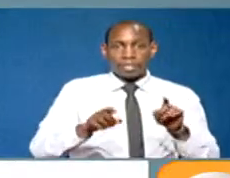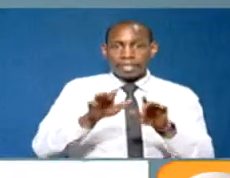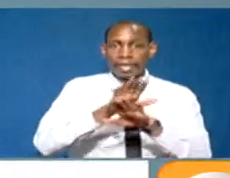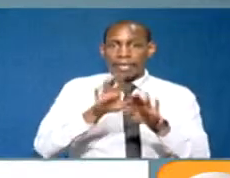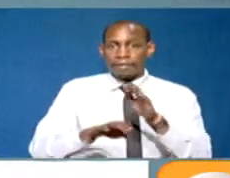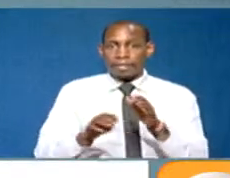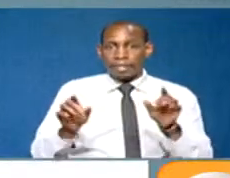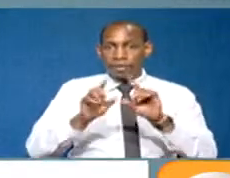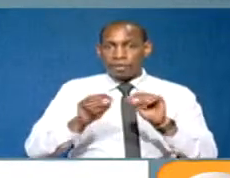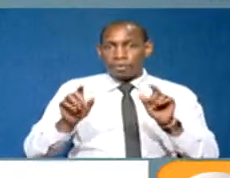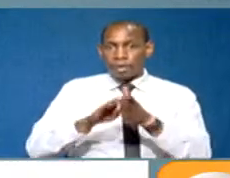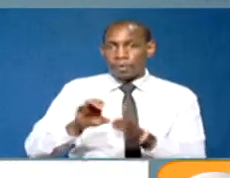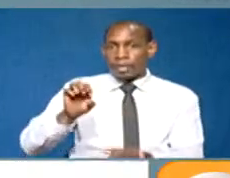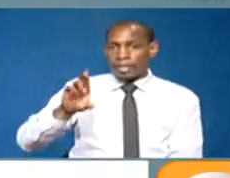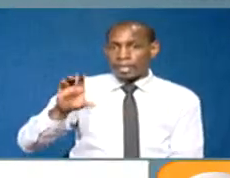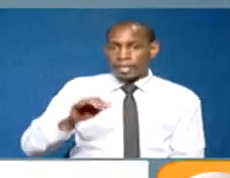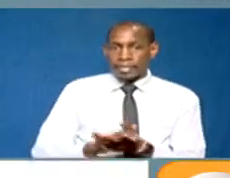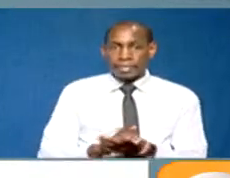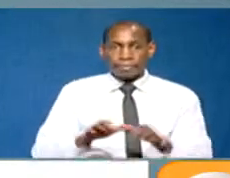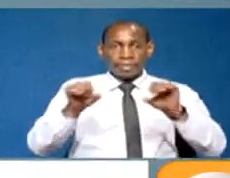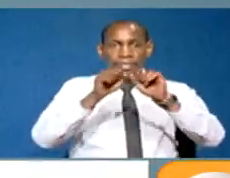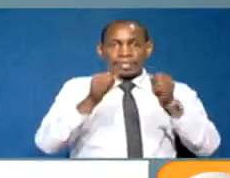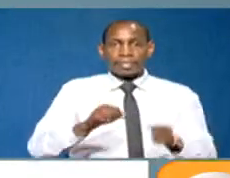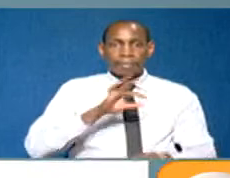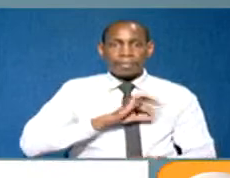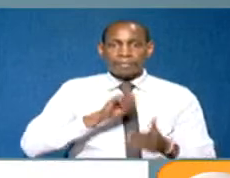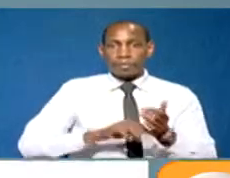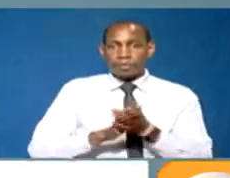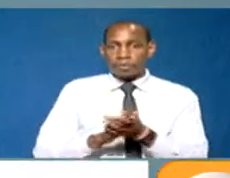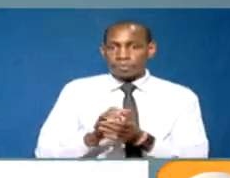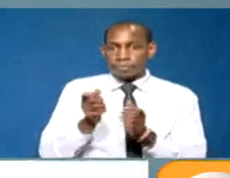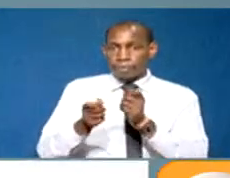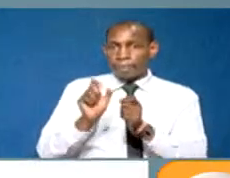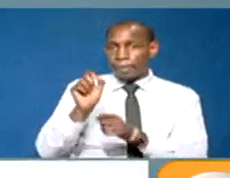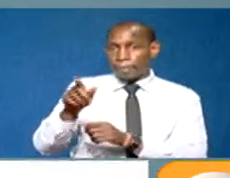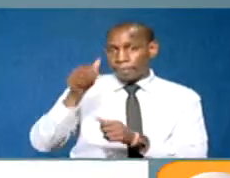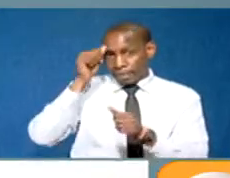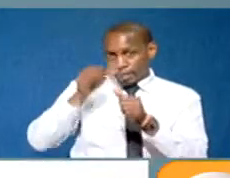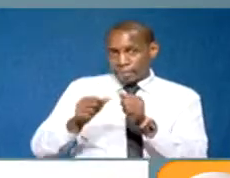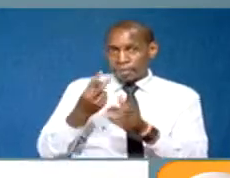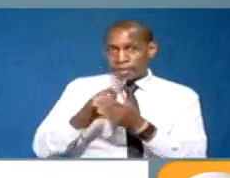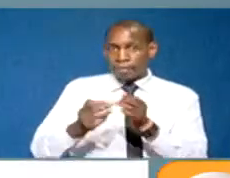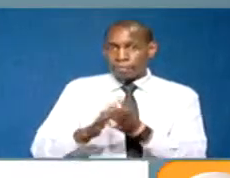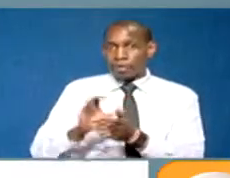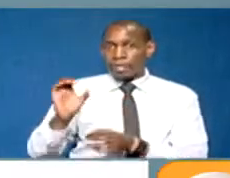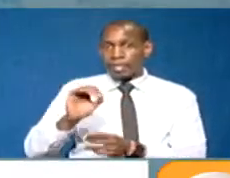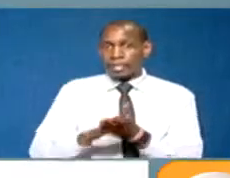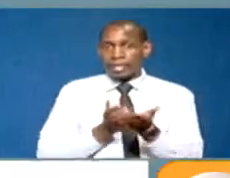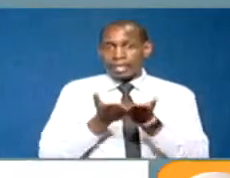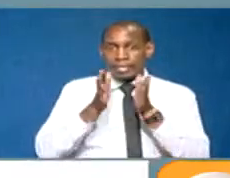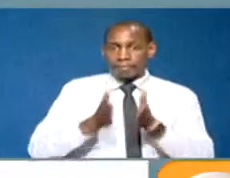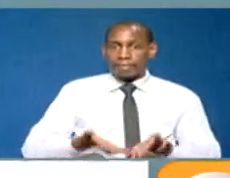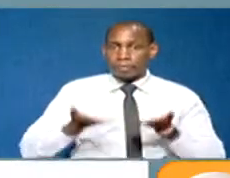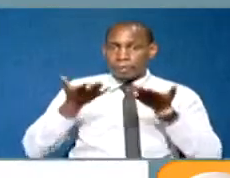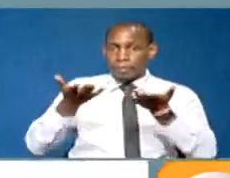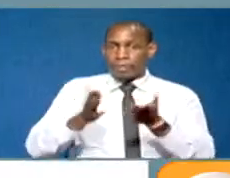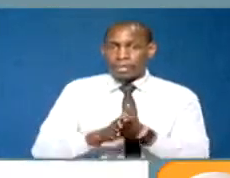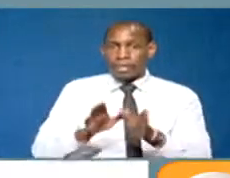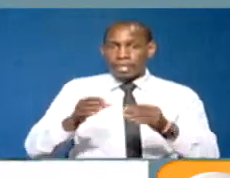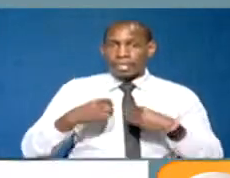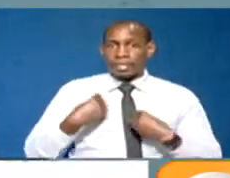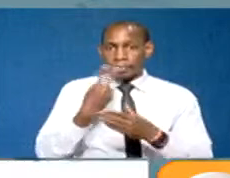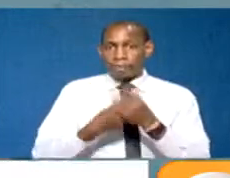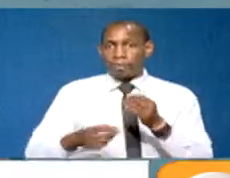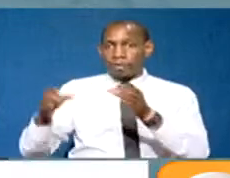everything. According to Okello, the beauty of this system is that it sends out SMS reminders to both the client and the service provider, allowing